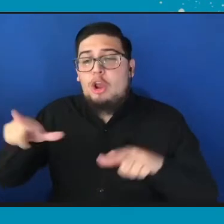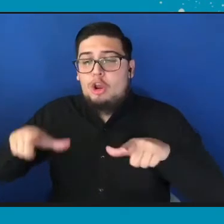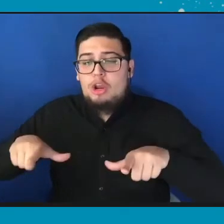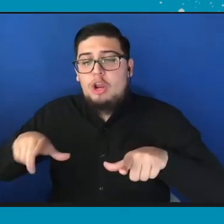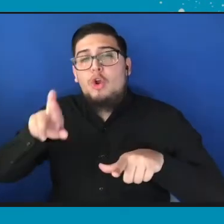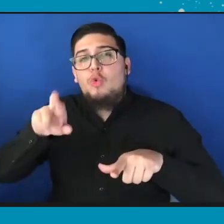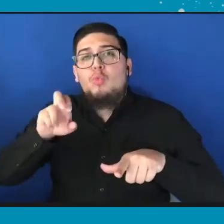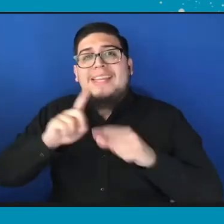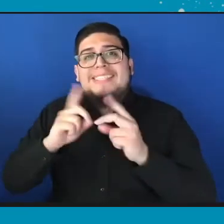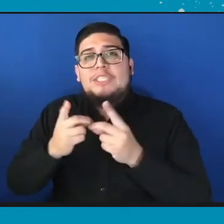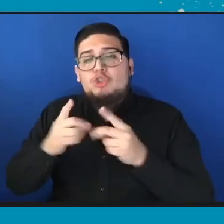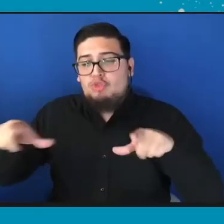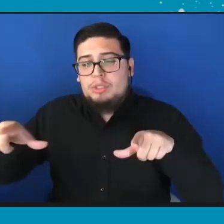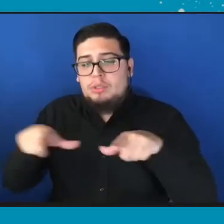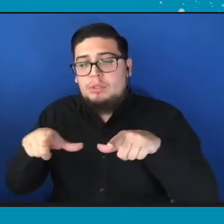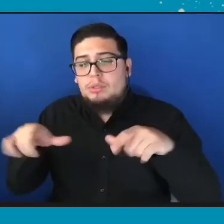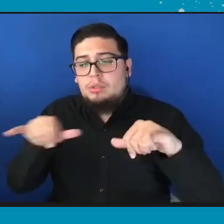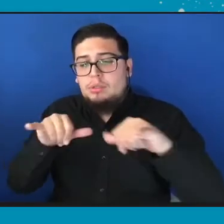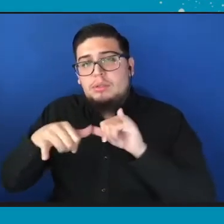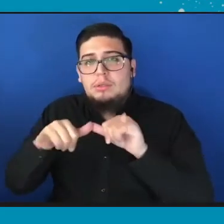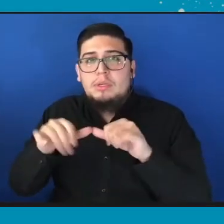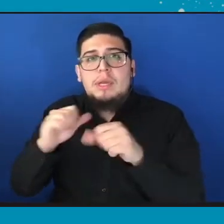please.